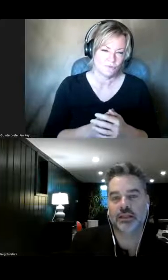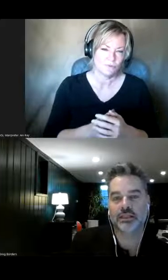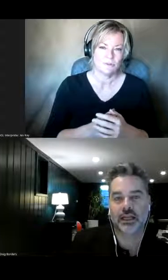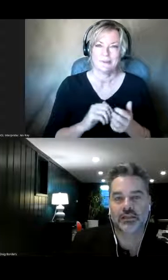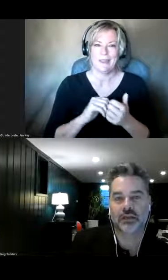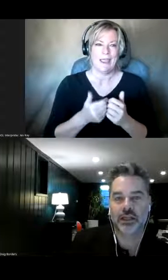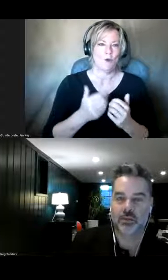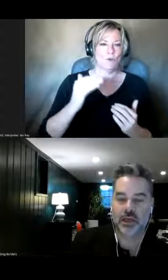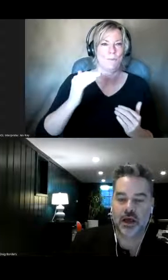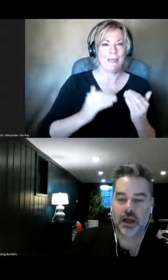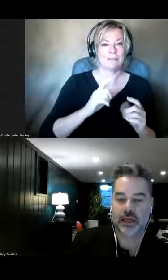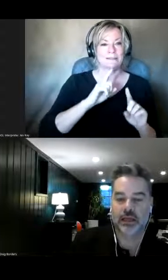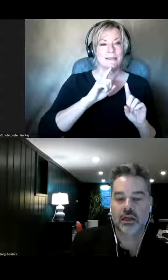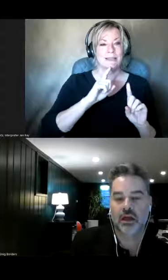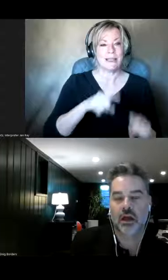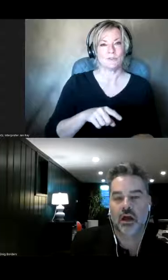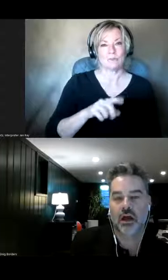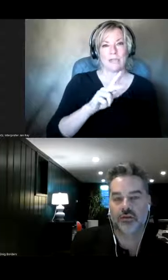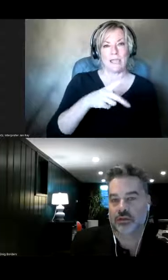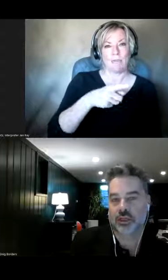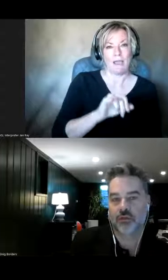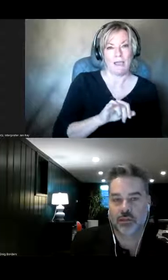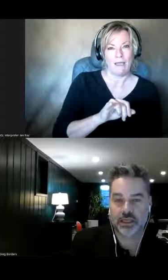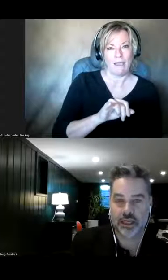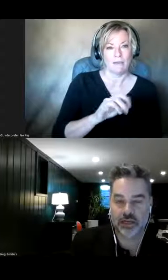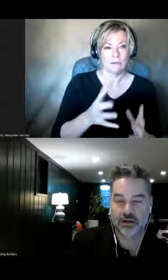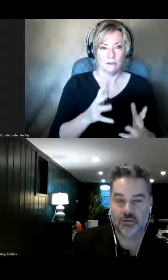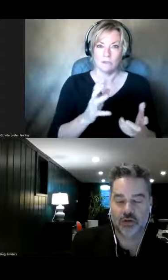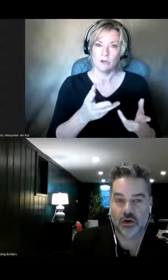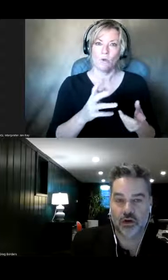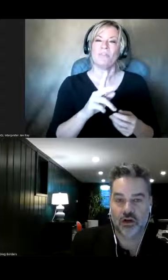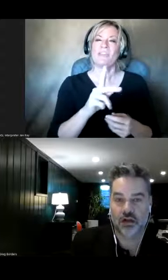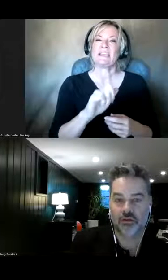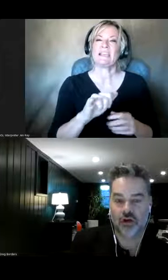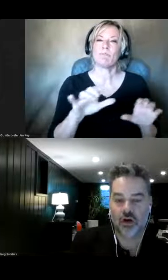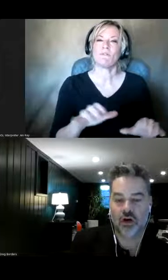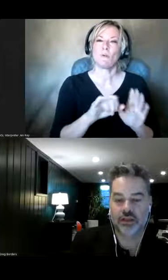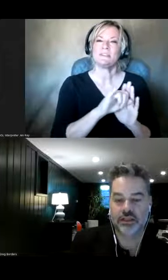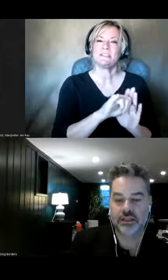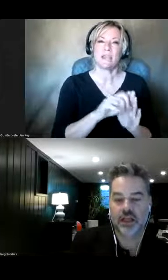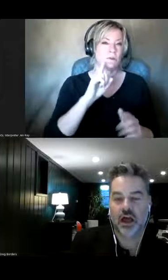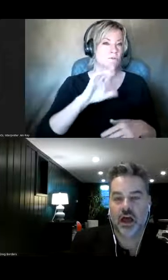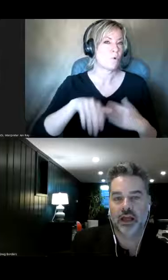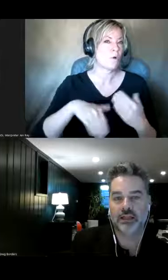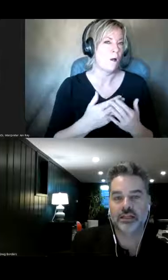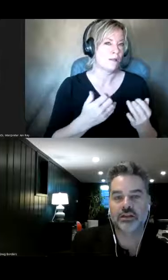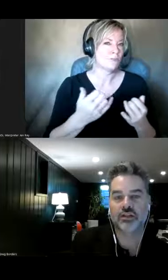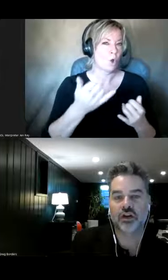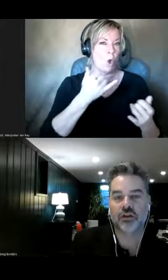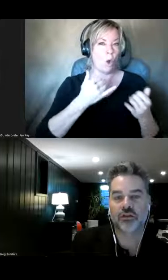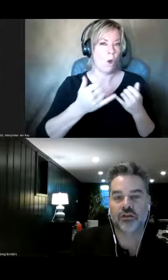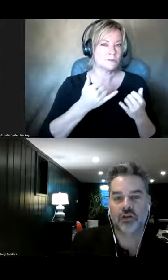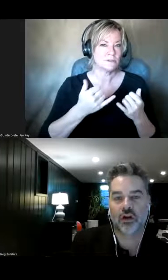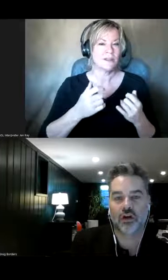do we balance answering the KPI, so the key performance indicators for all of our calls, and